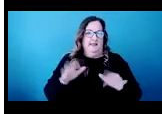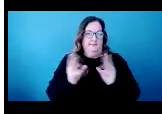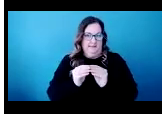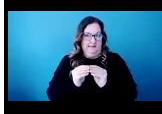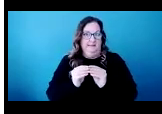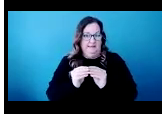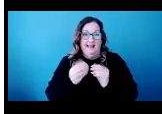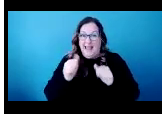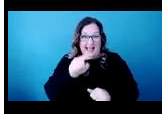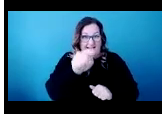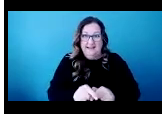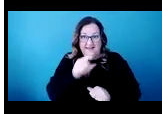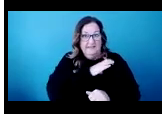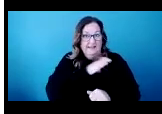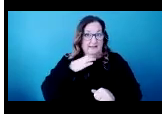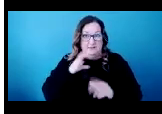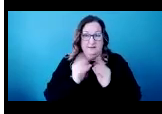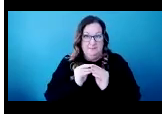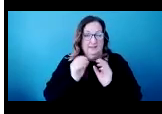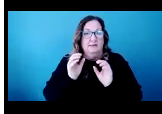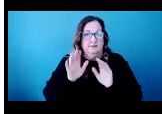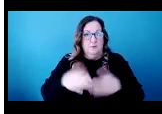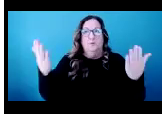committee meetings are open to the public.